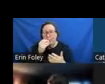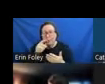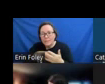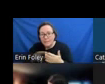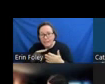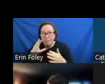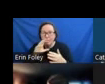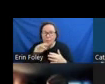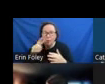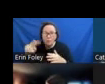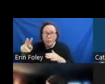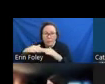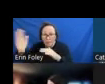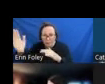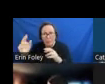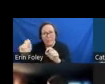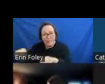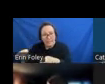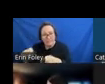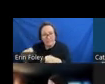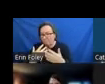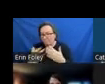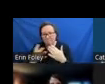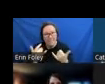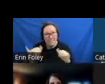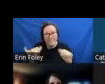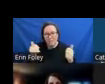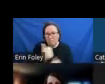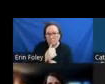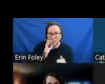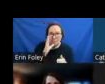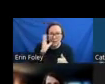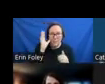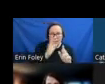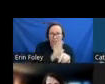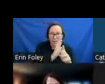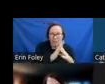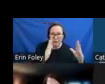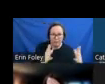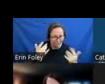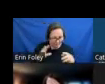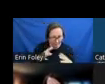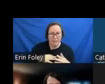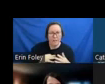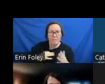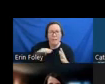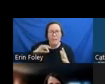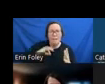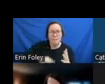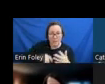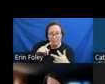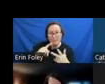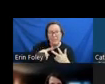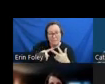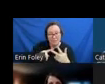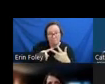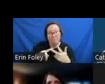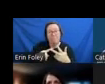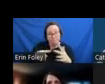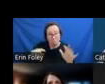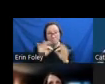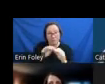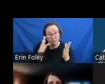living with mom and dad. So that's stop number 3, applying for benefits. Stop number